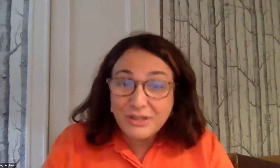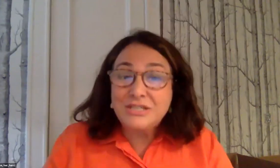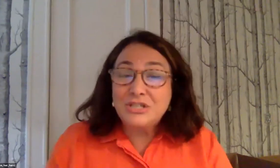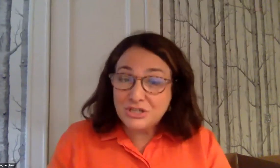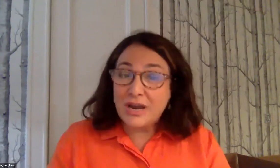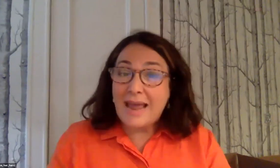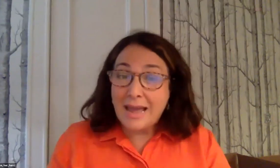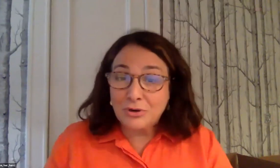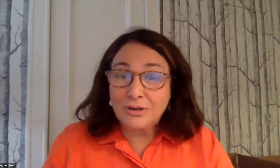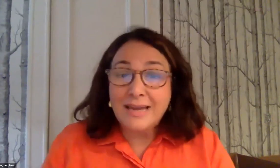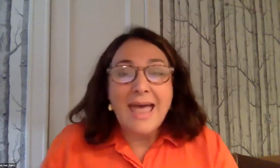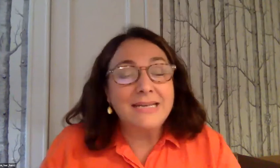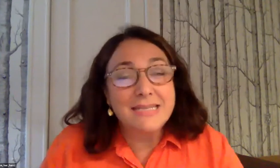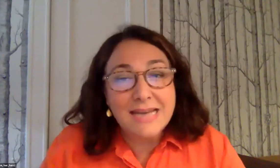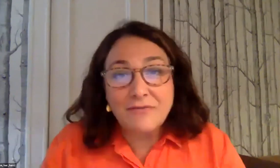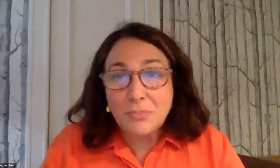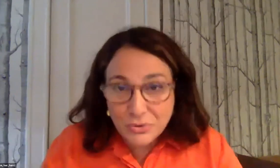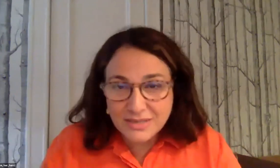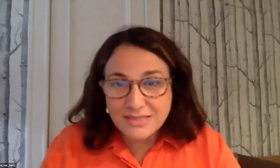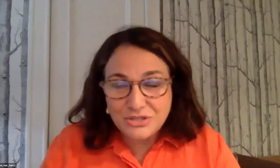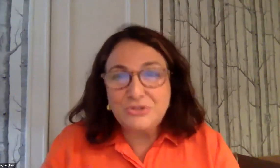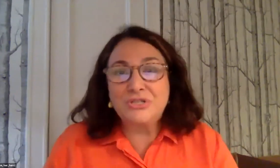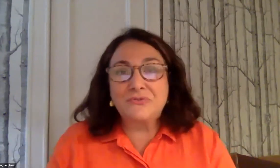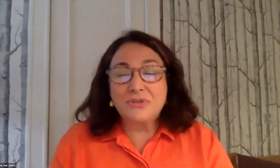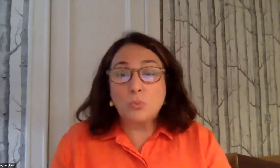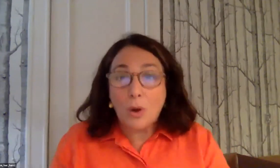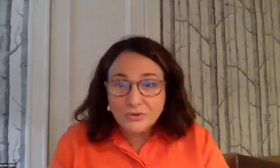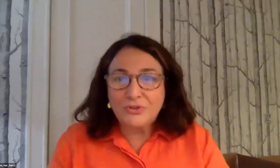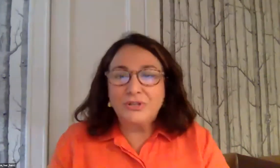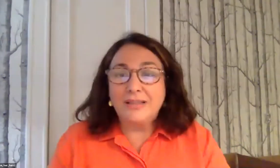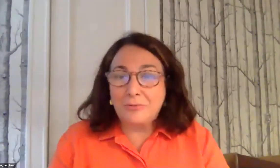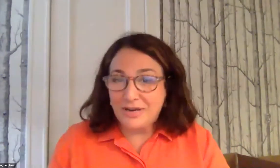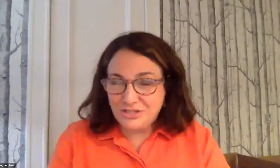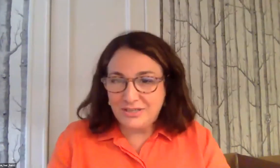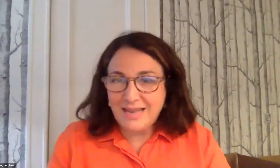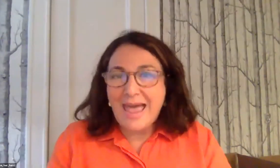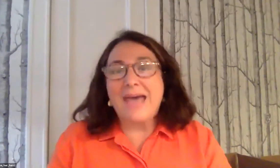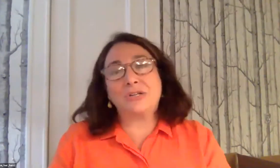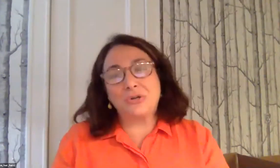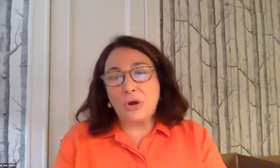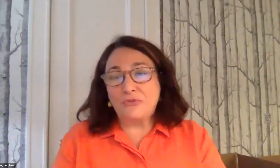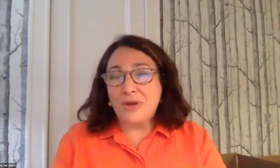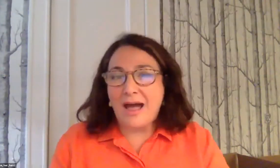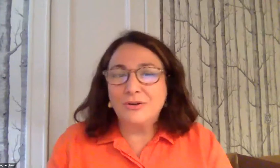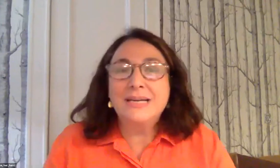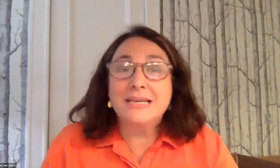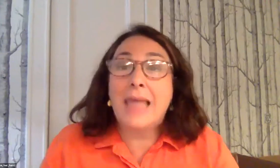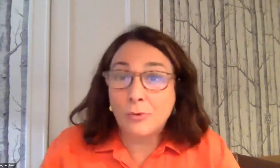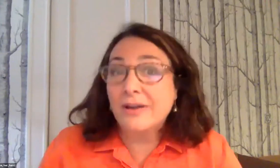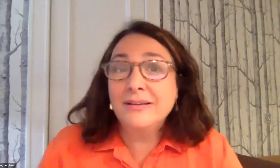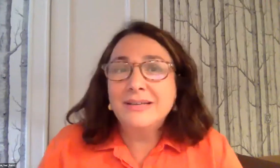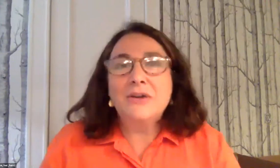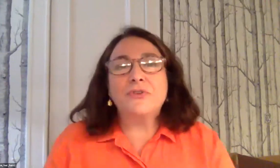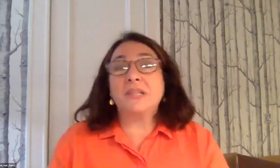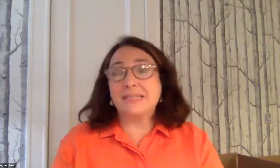particularly to Chitra and Amber and to the staff at both institutions for this wonderful collaboration, and I'll turn it over now to